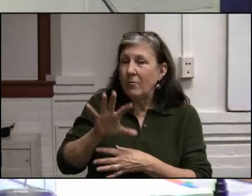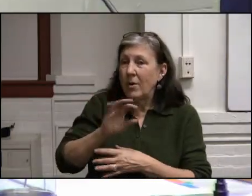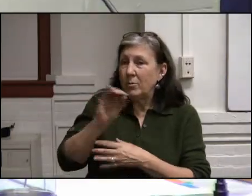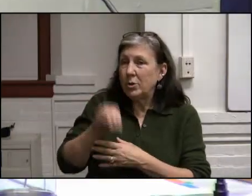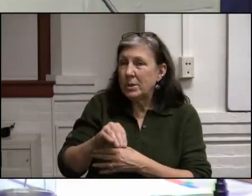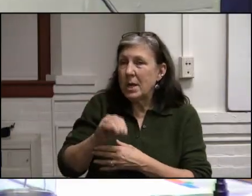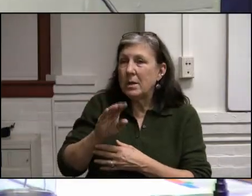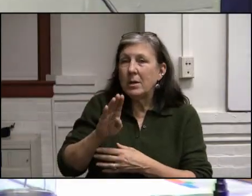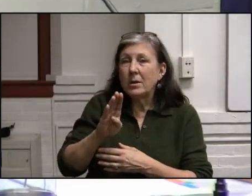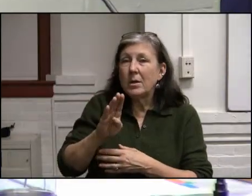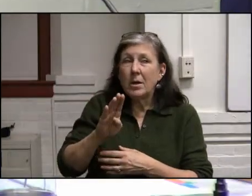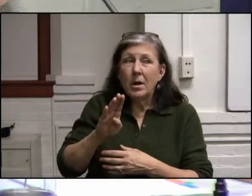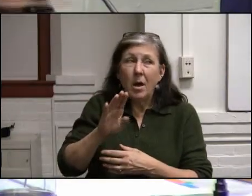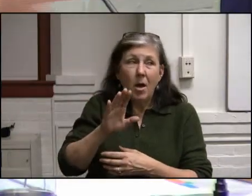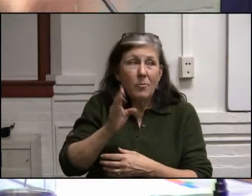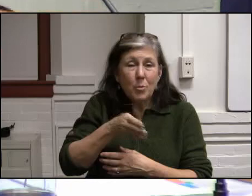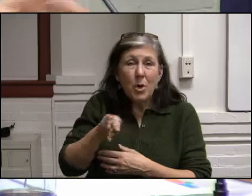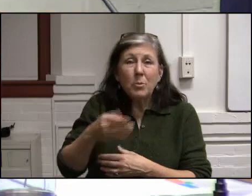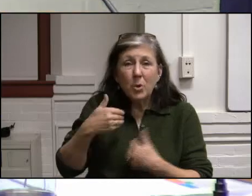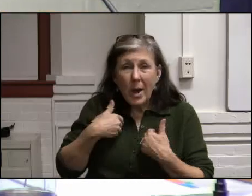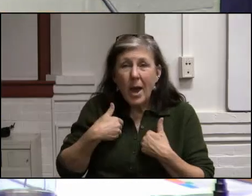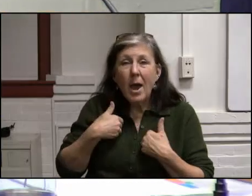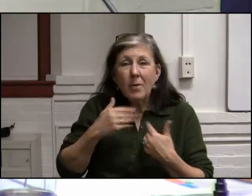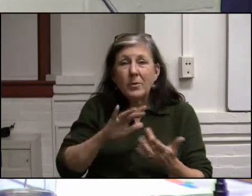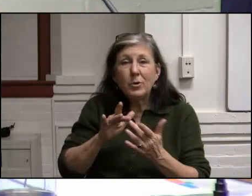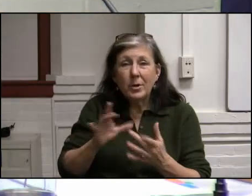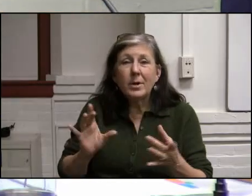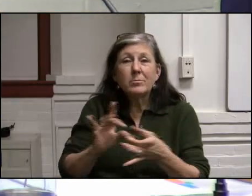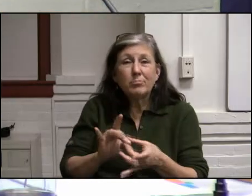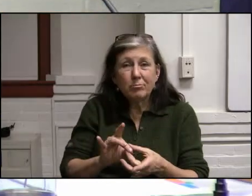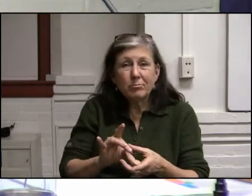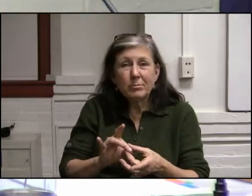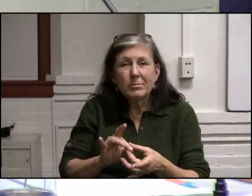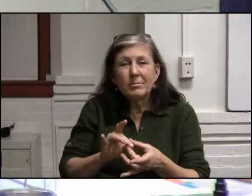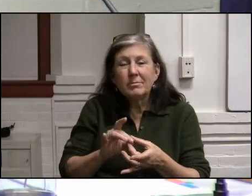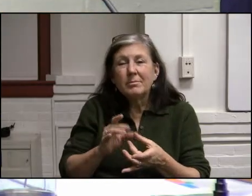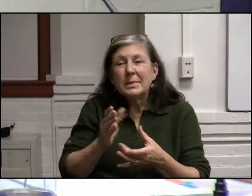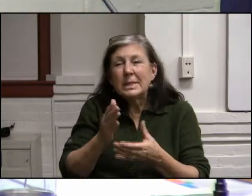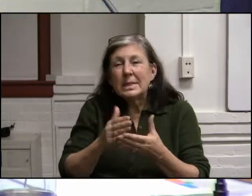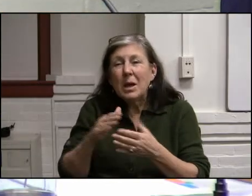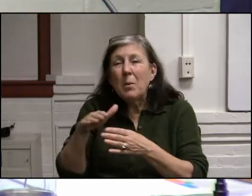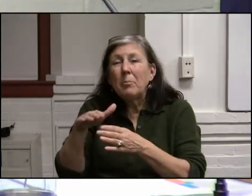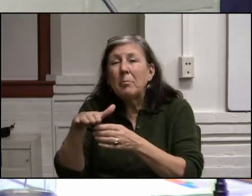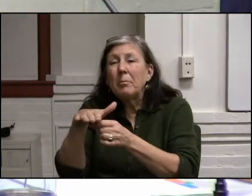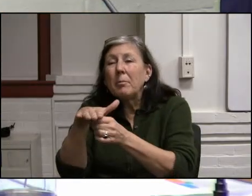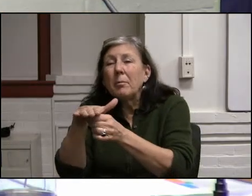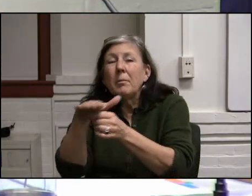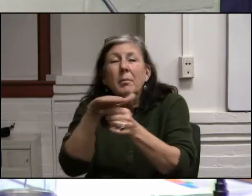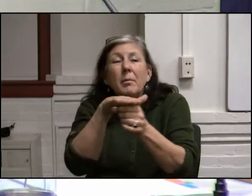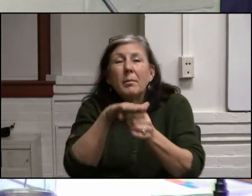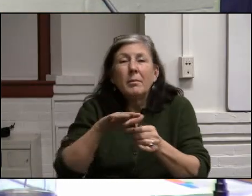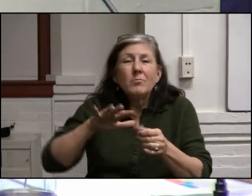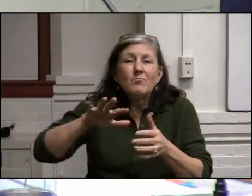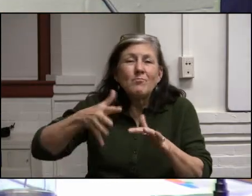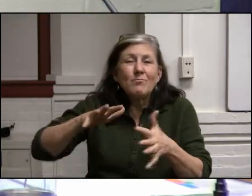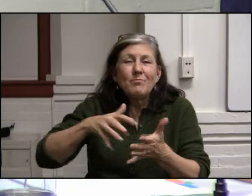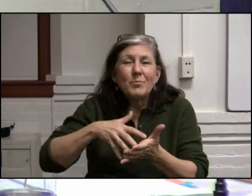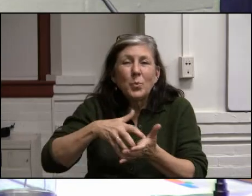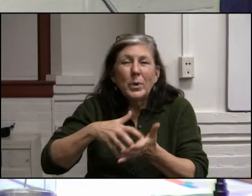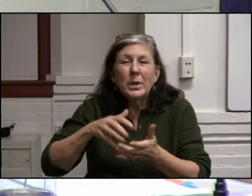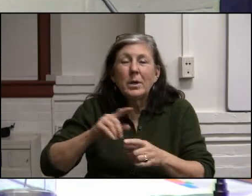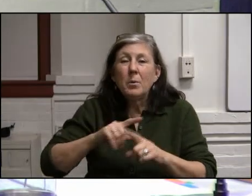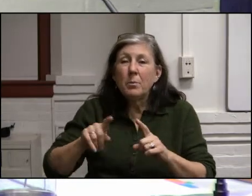already in Brattleboro. We do have some outskirts that don't get very good service, and it's something certainly to work